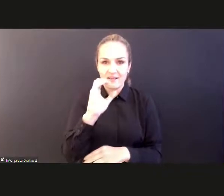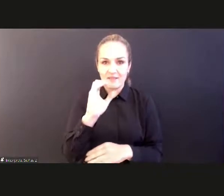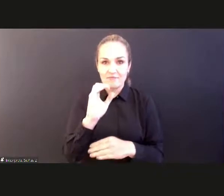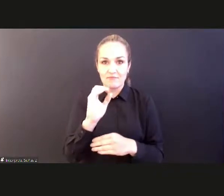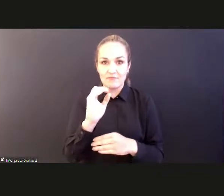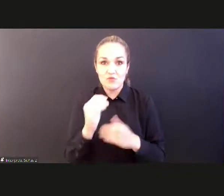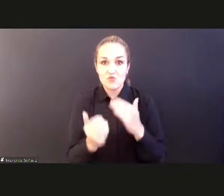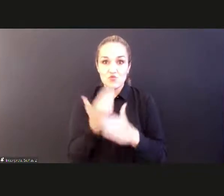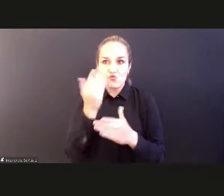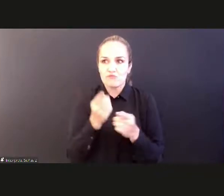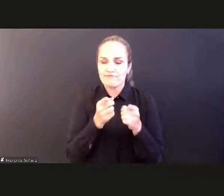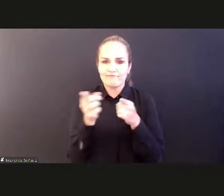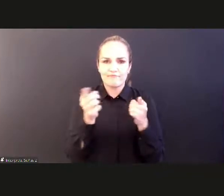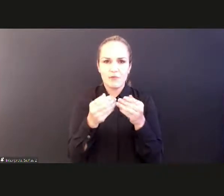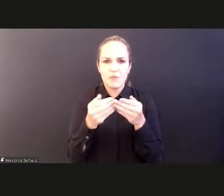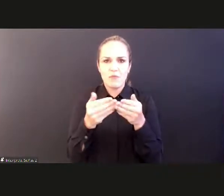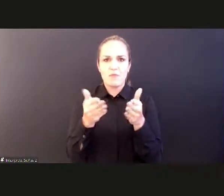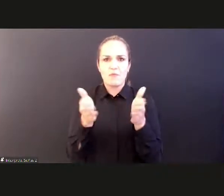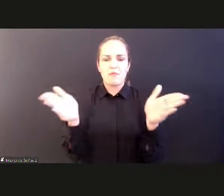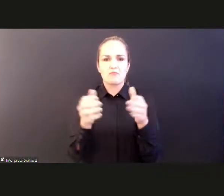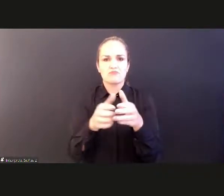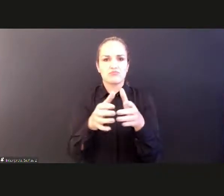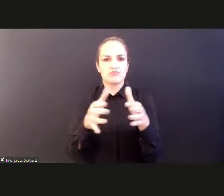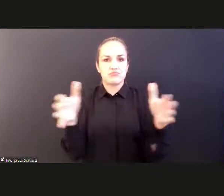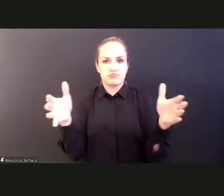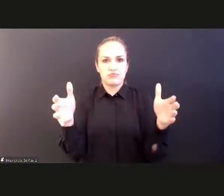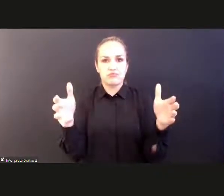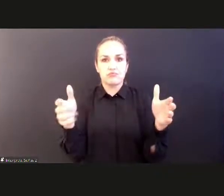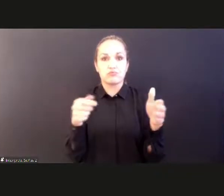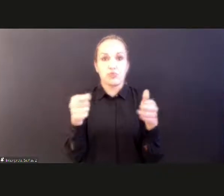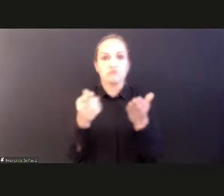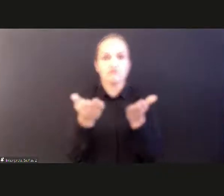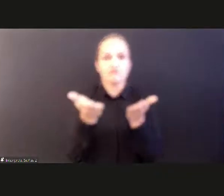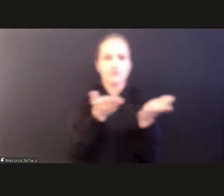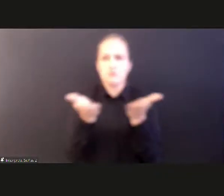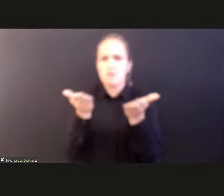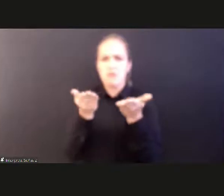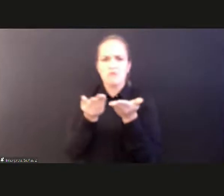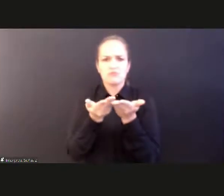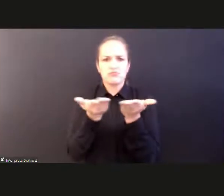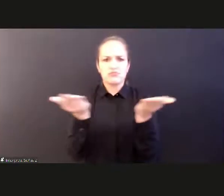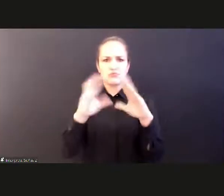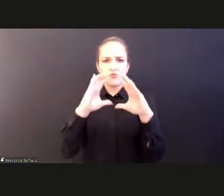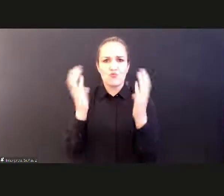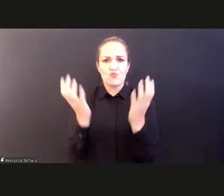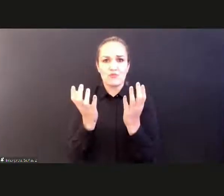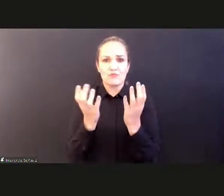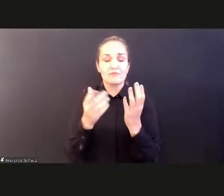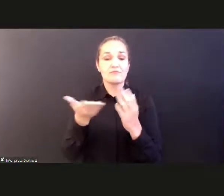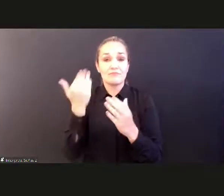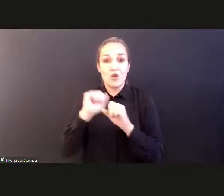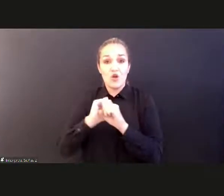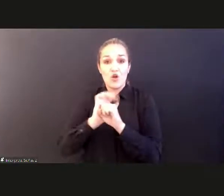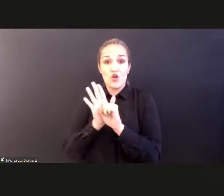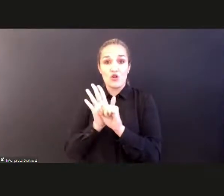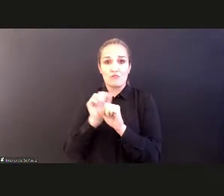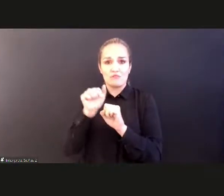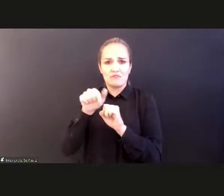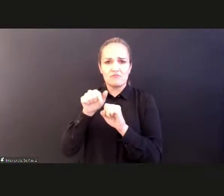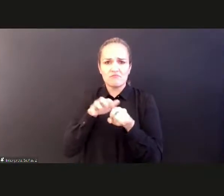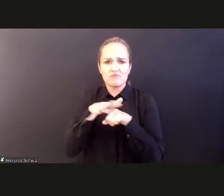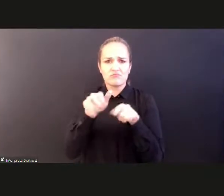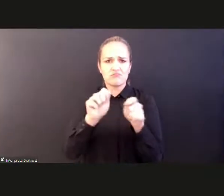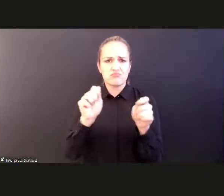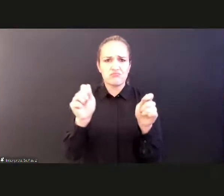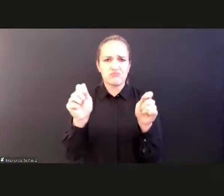the COVID-19 pandemic worldwide. Since 2020,